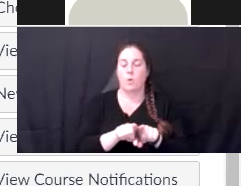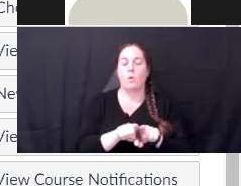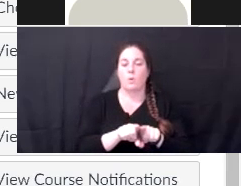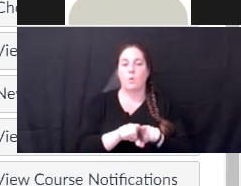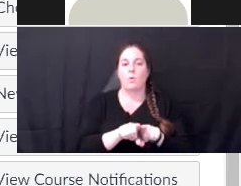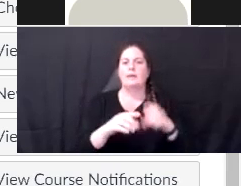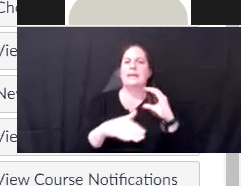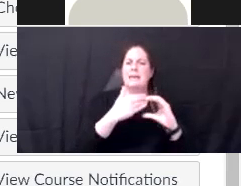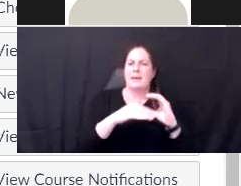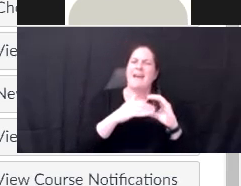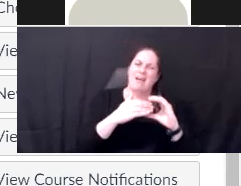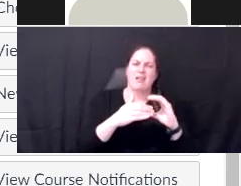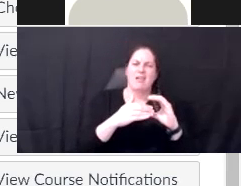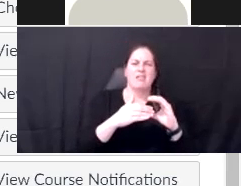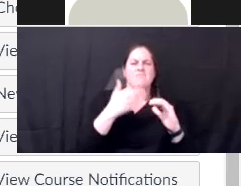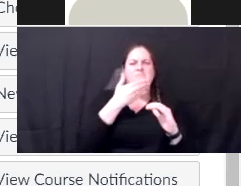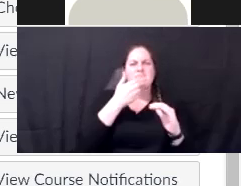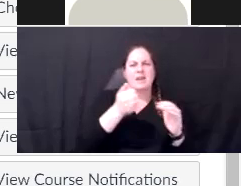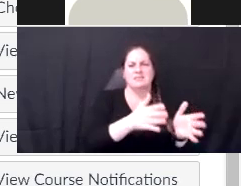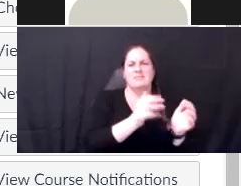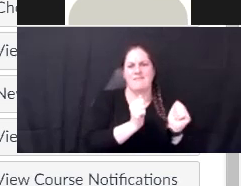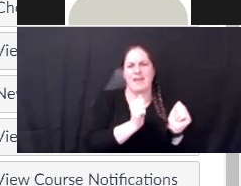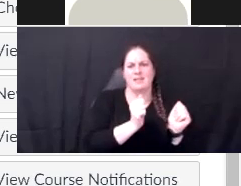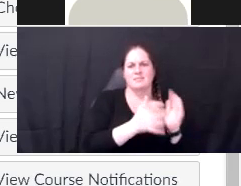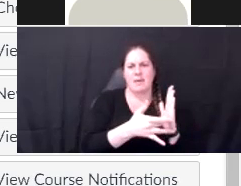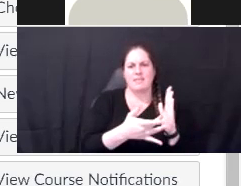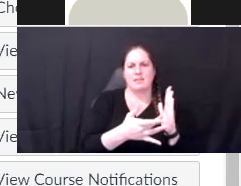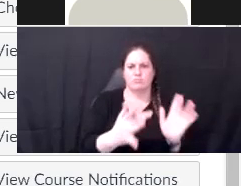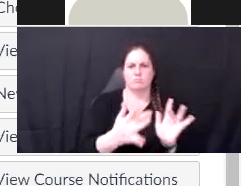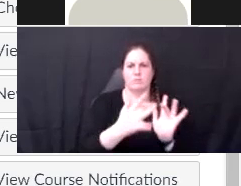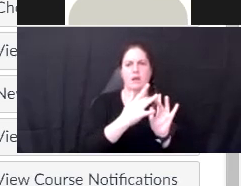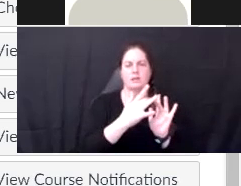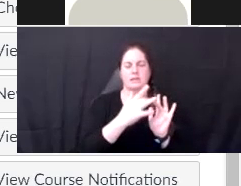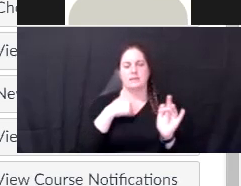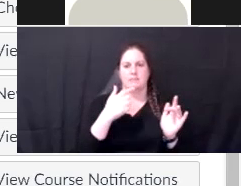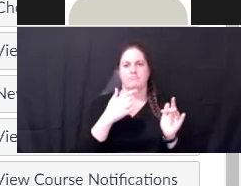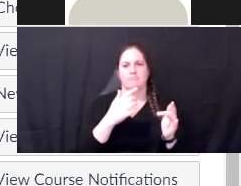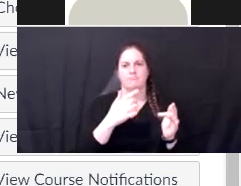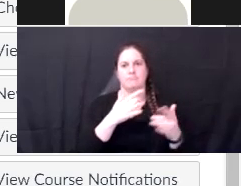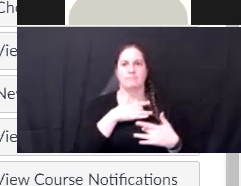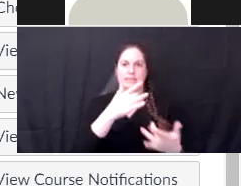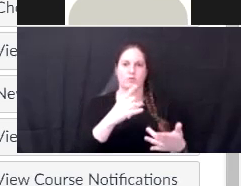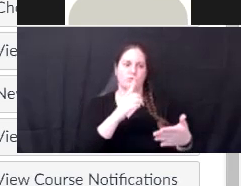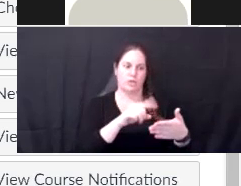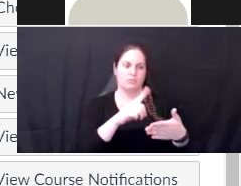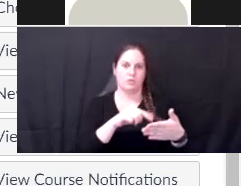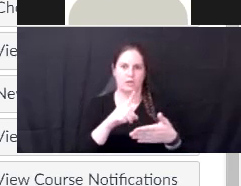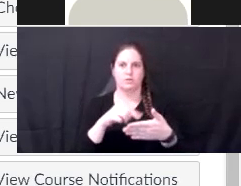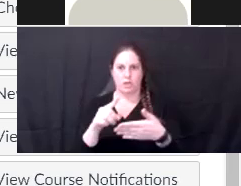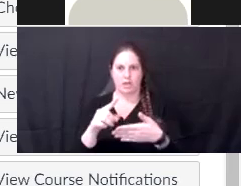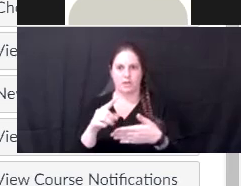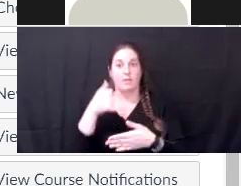Email is probably the quickest way to reach me because I check it fairly often. That phone number will get